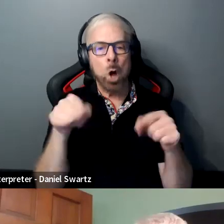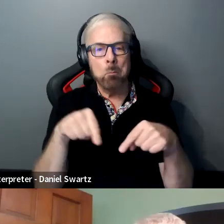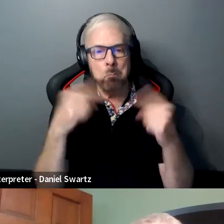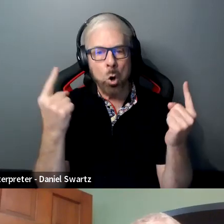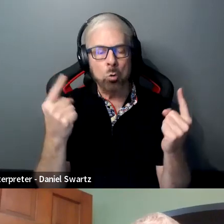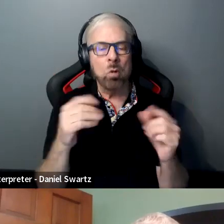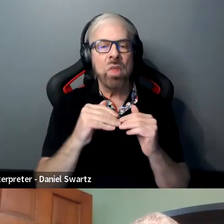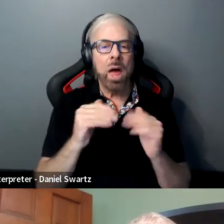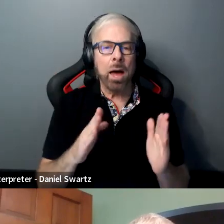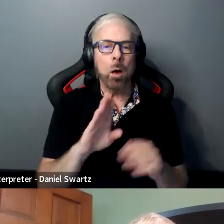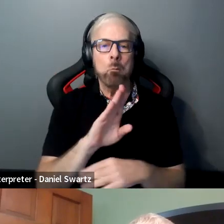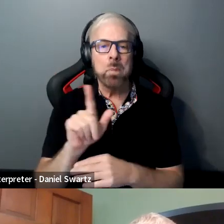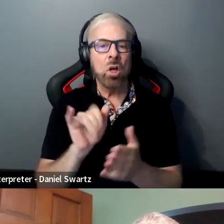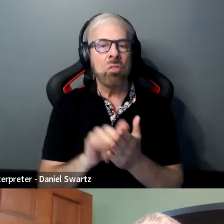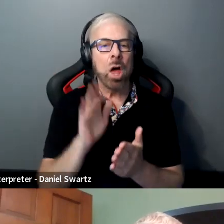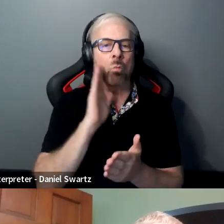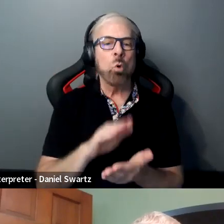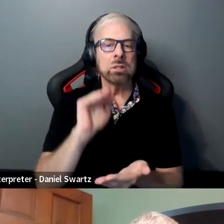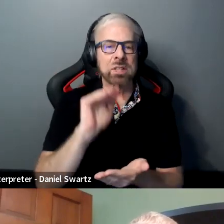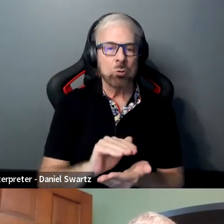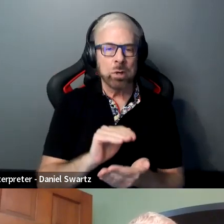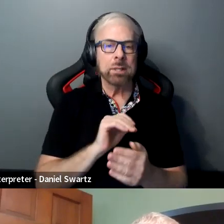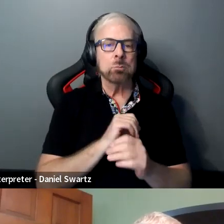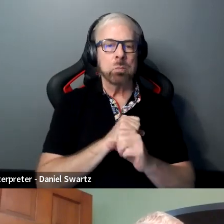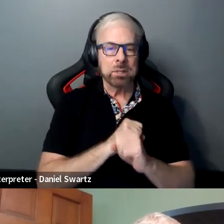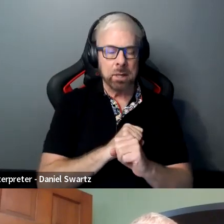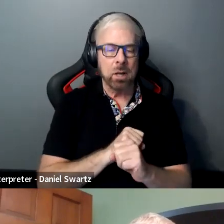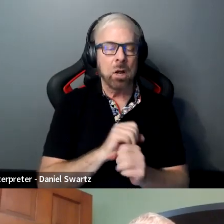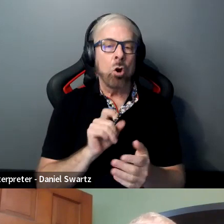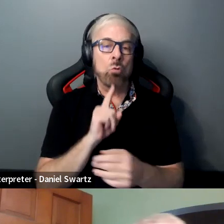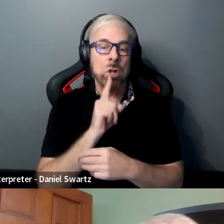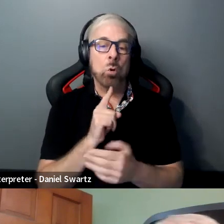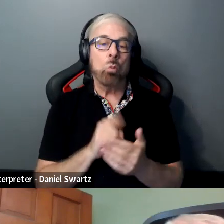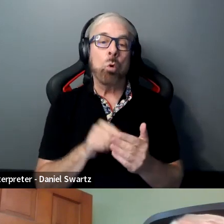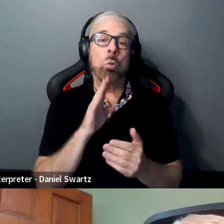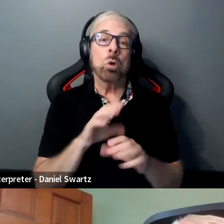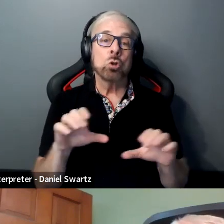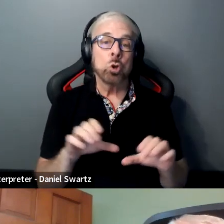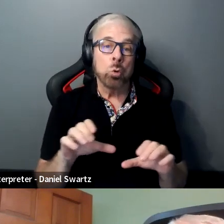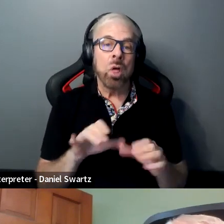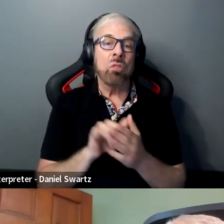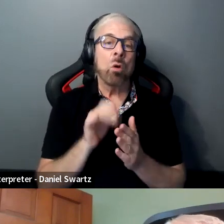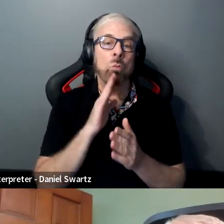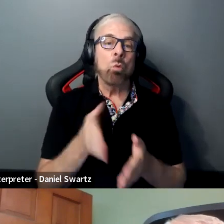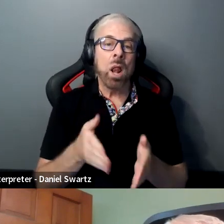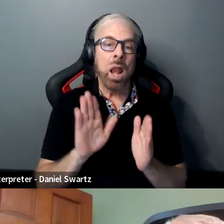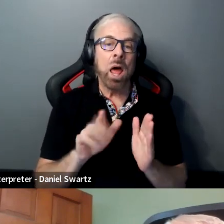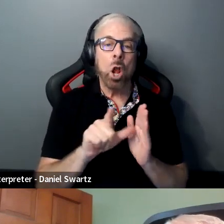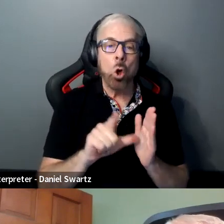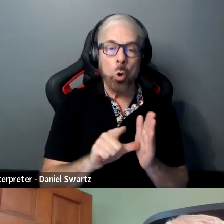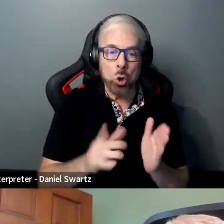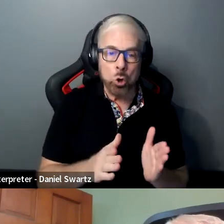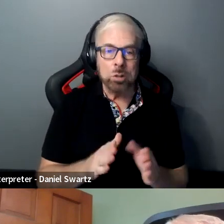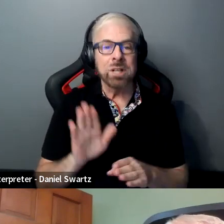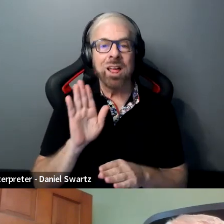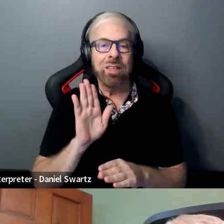it will decrease the protection. It will really, what it will do is it will allow lawyers and their